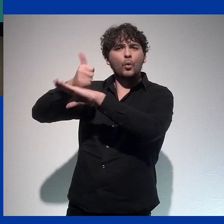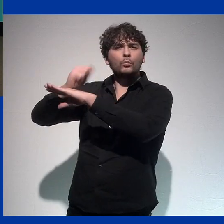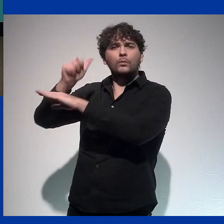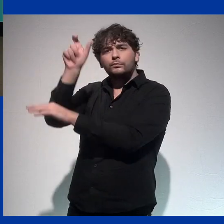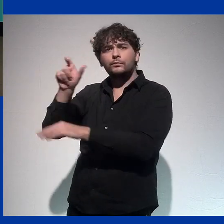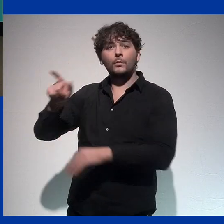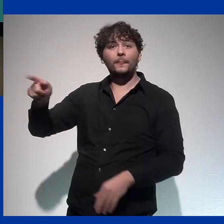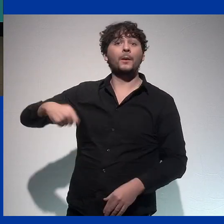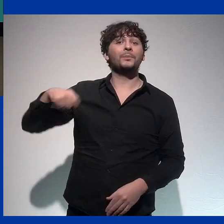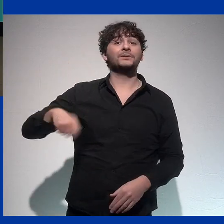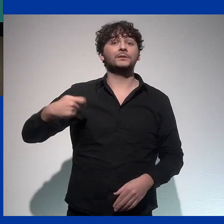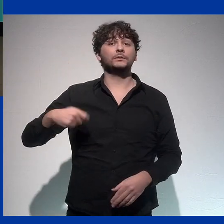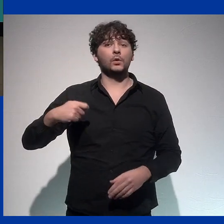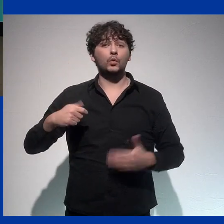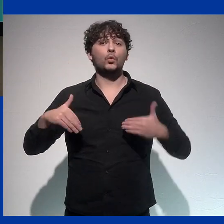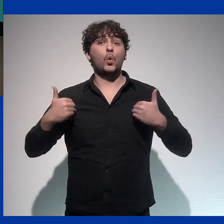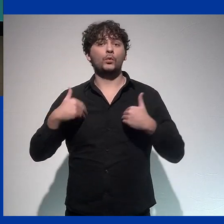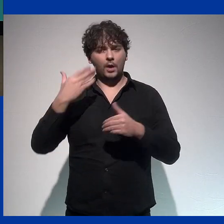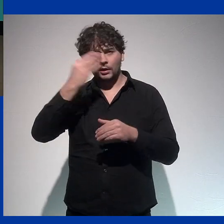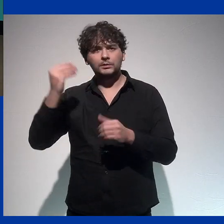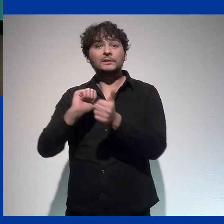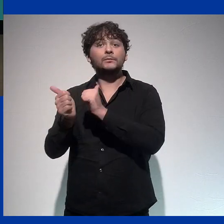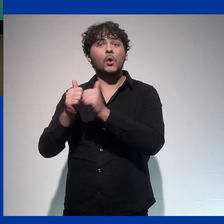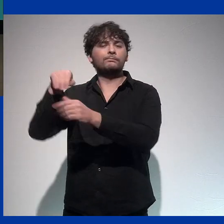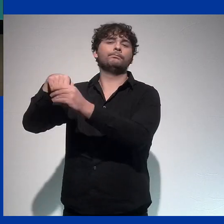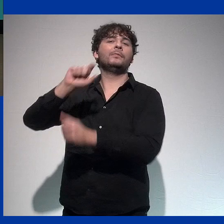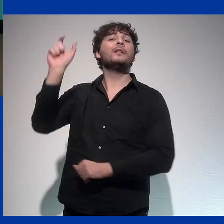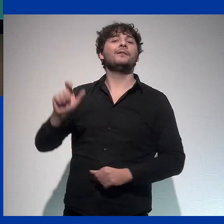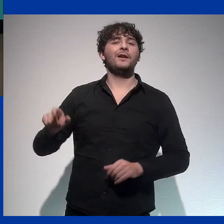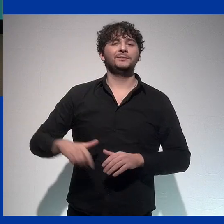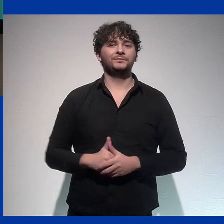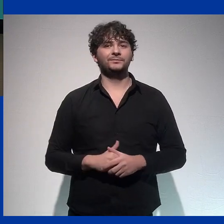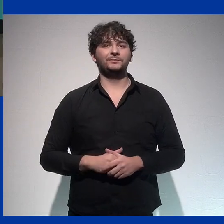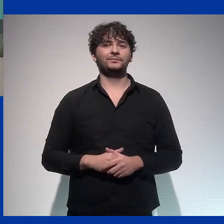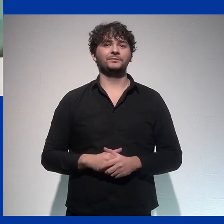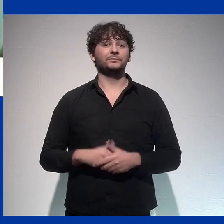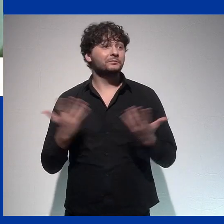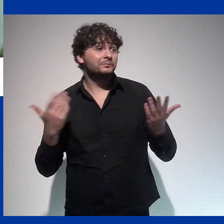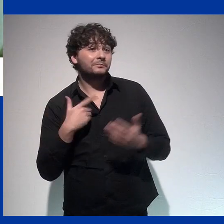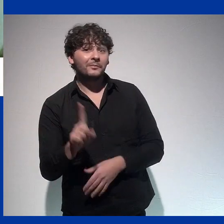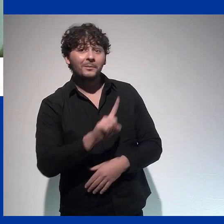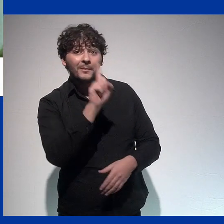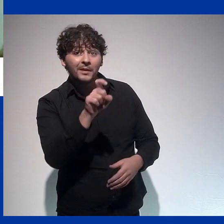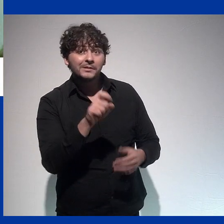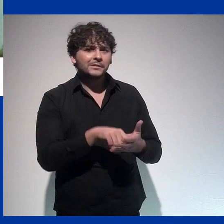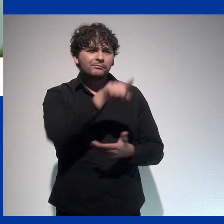as soon as you speak, you will get into the picture. Thank you for the question, but let me first of